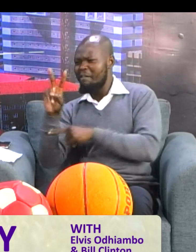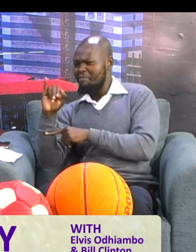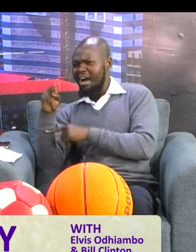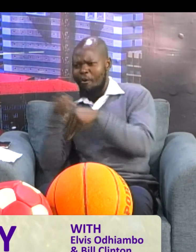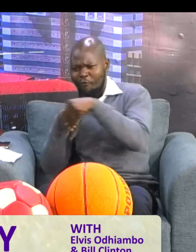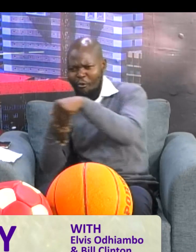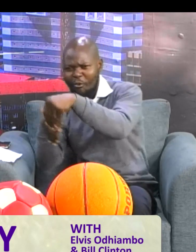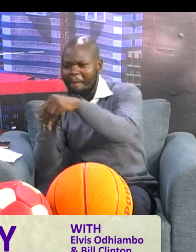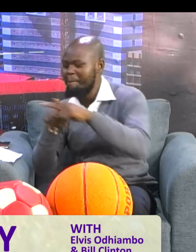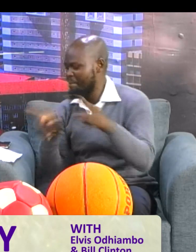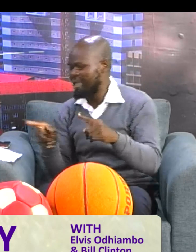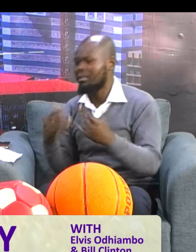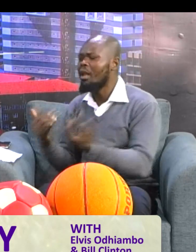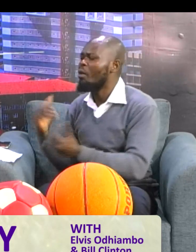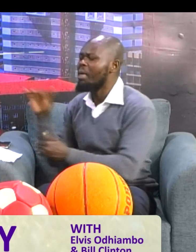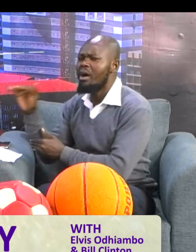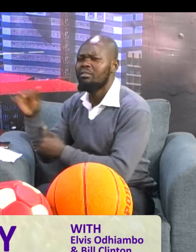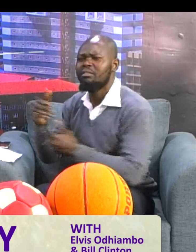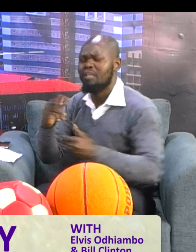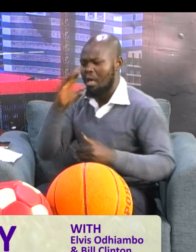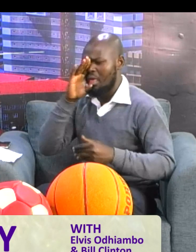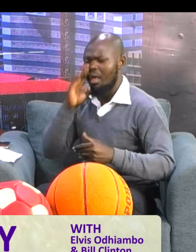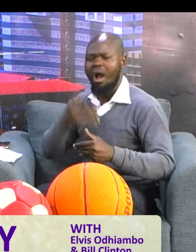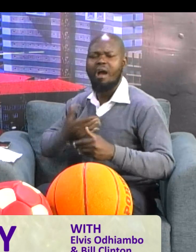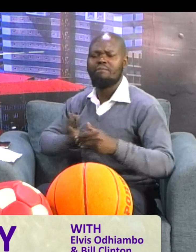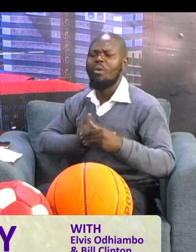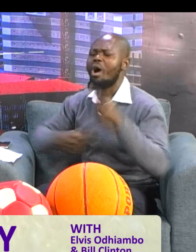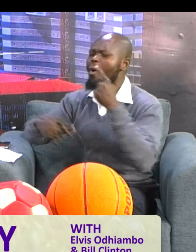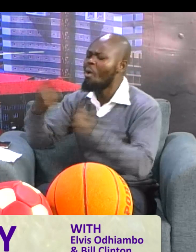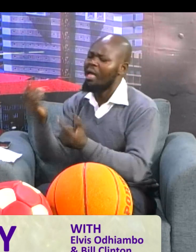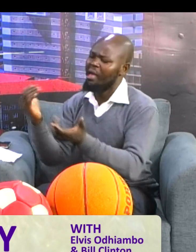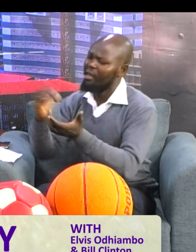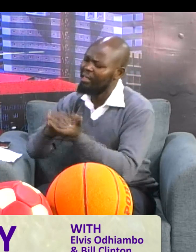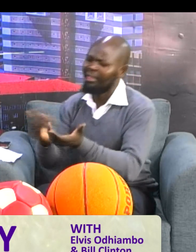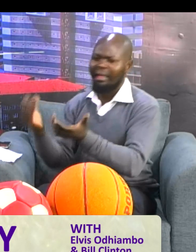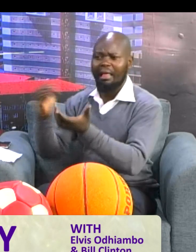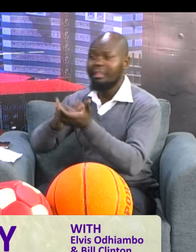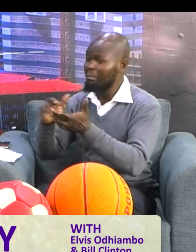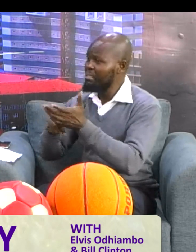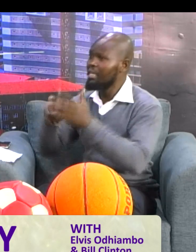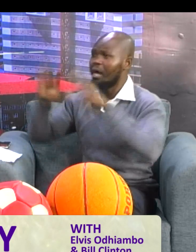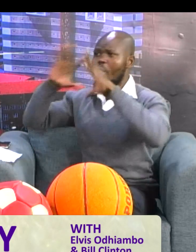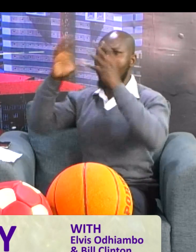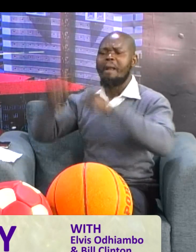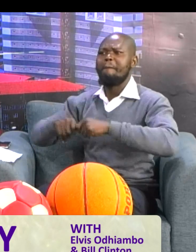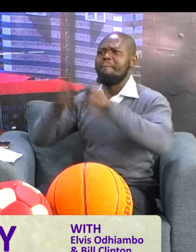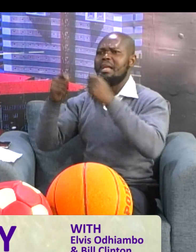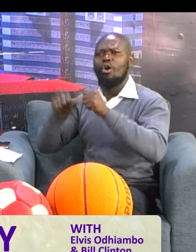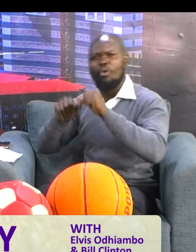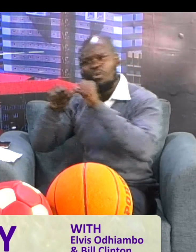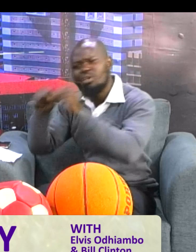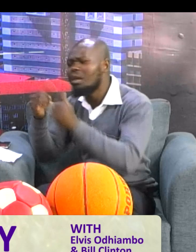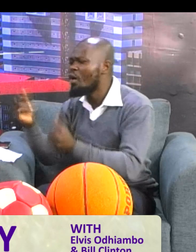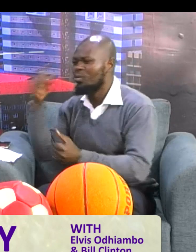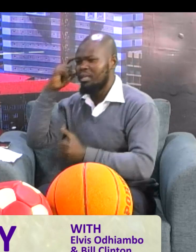2 hours and, 2 minutes. 2 minutes. And now, Bill, I just have a question. Now that Eliud keeps on